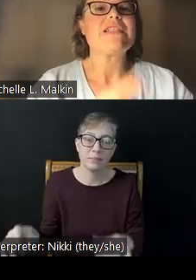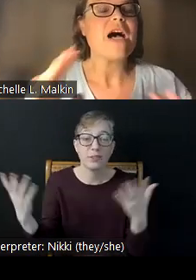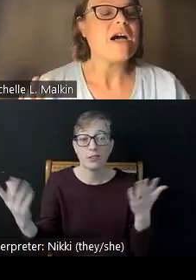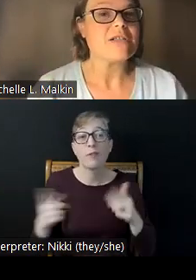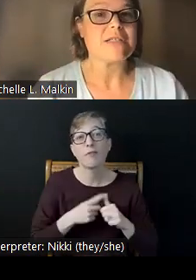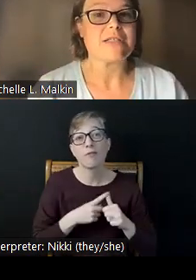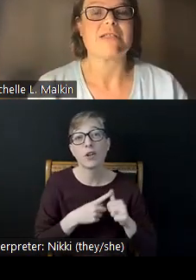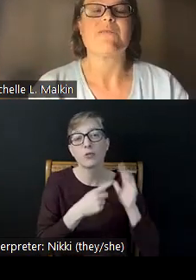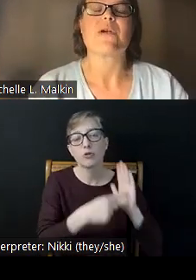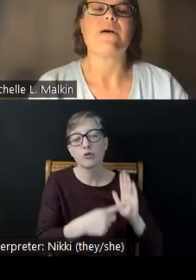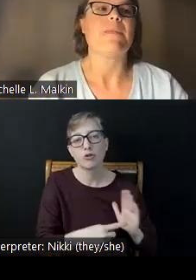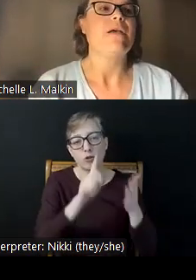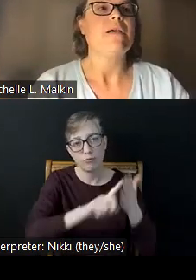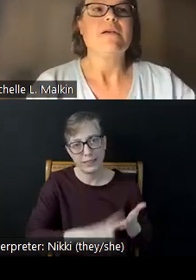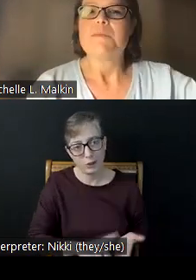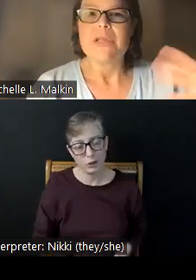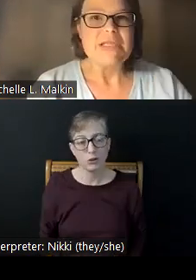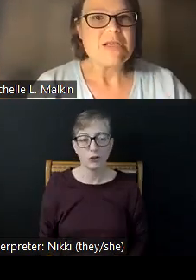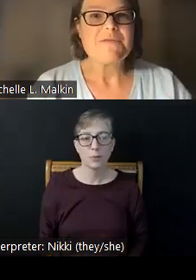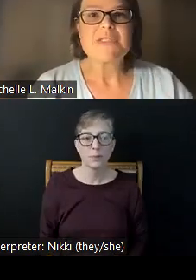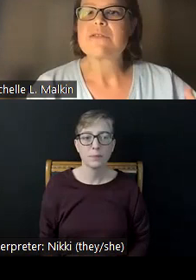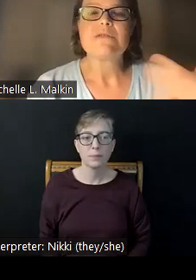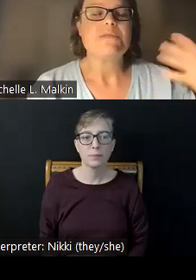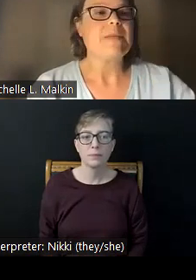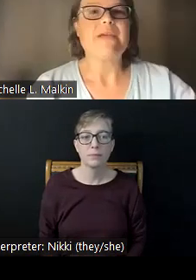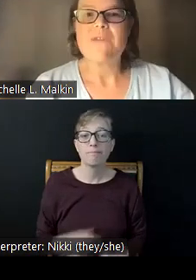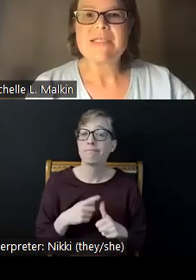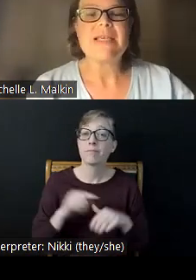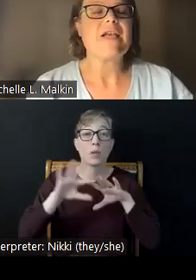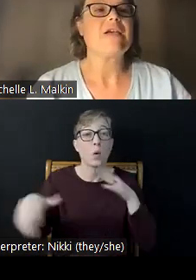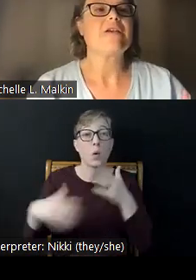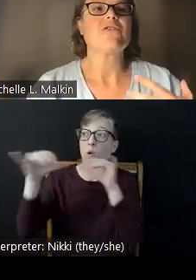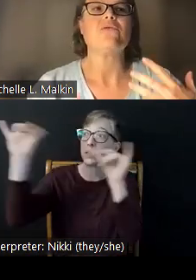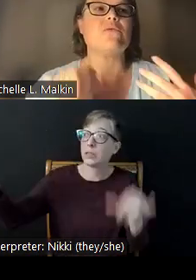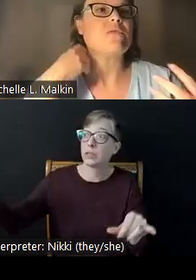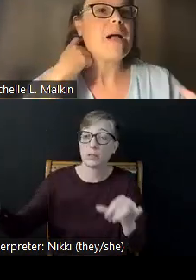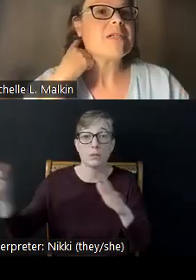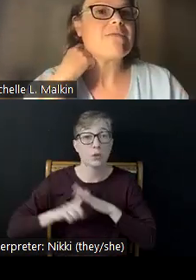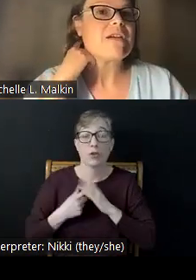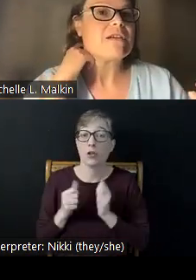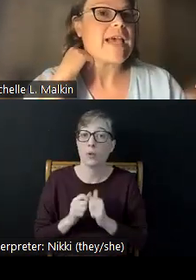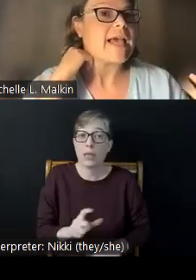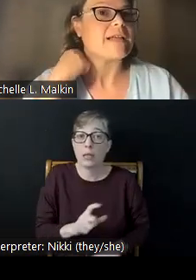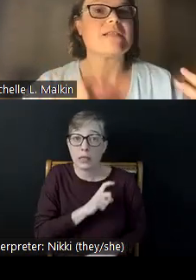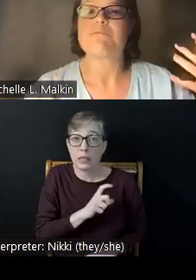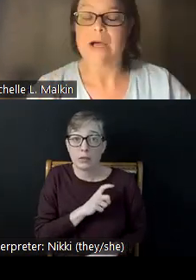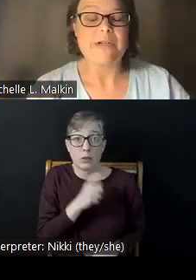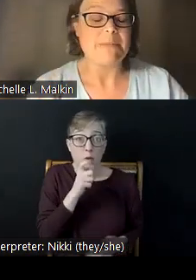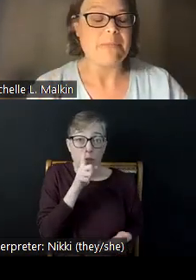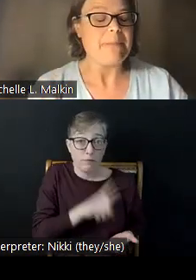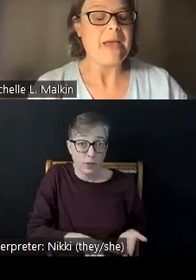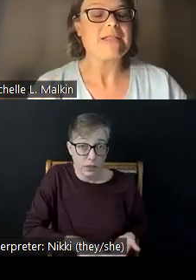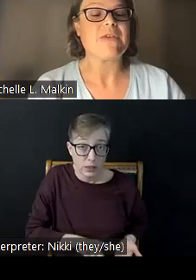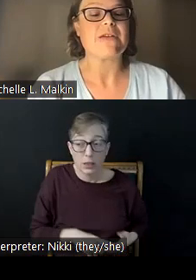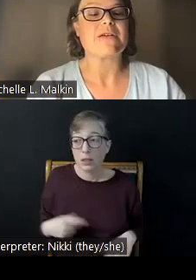the entire system, from police officers who may be investigating to public defenders and